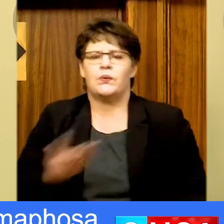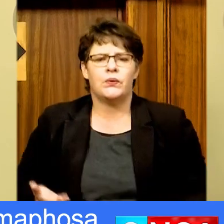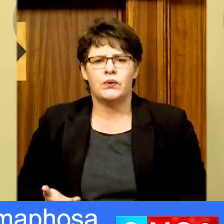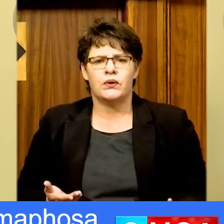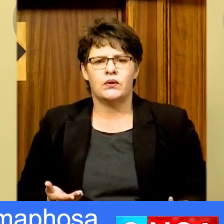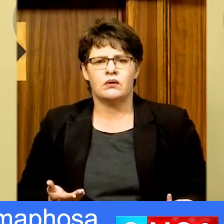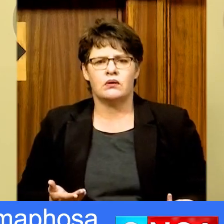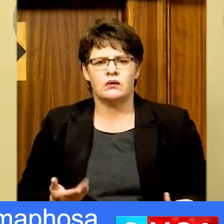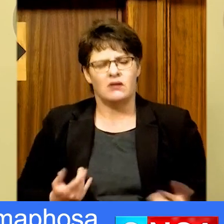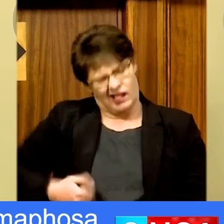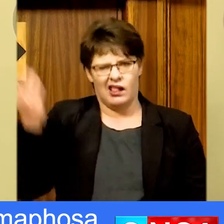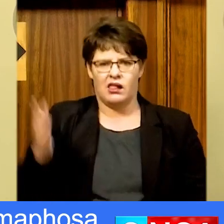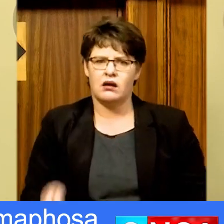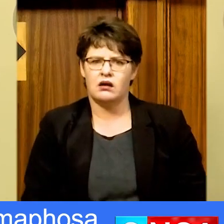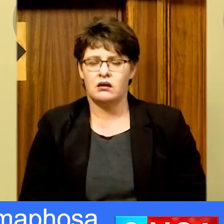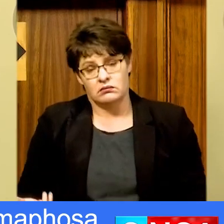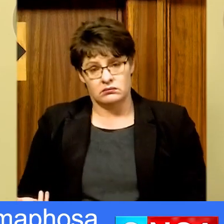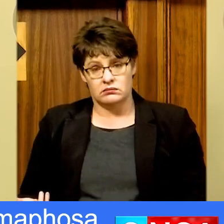protection of masks.